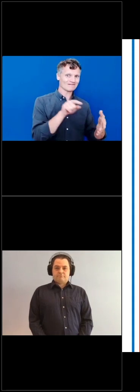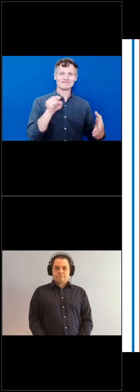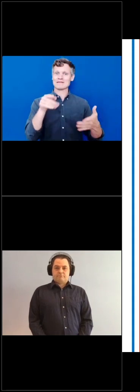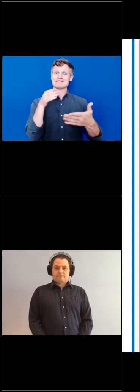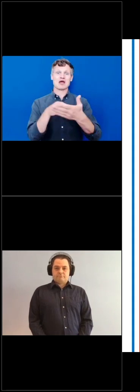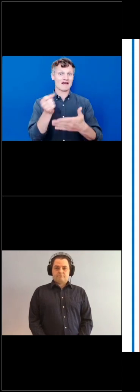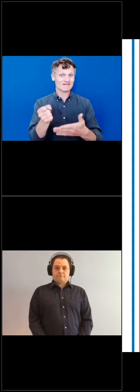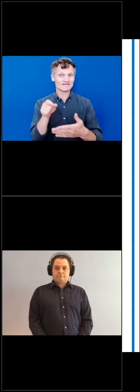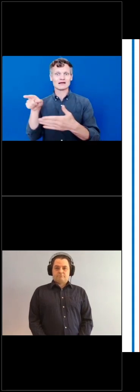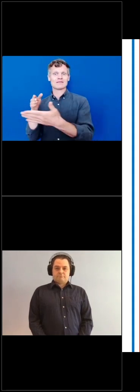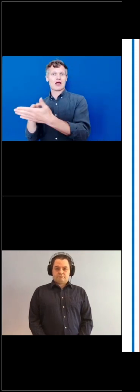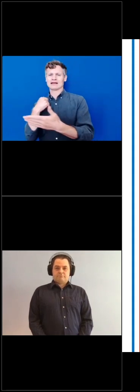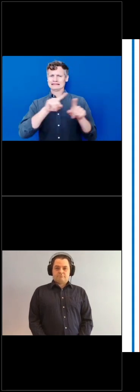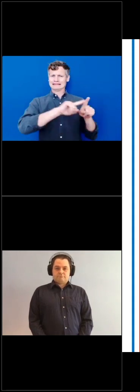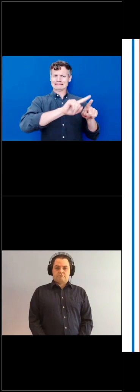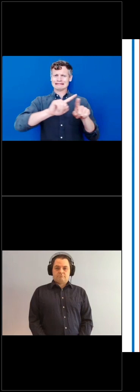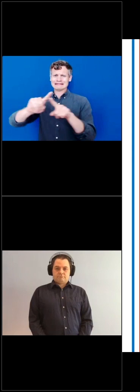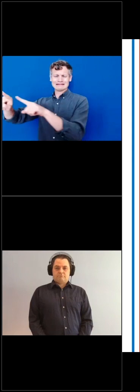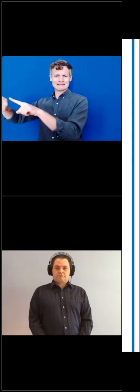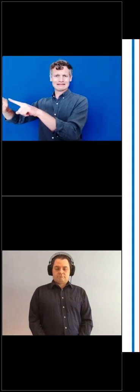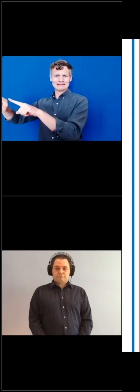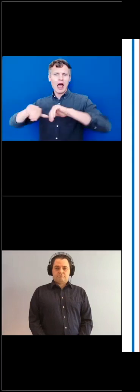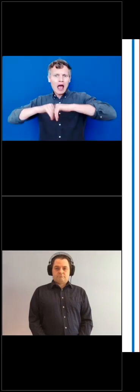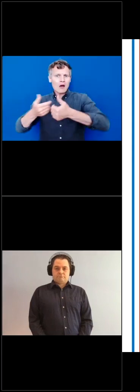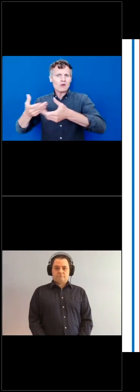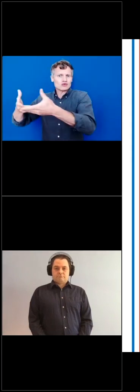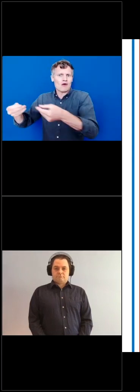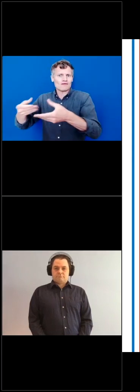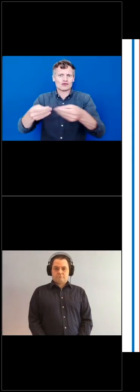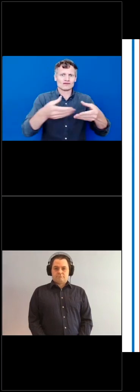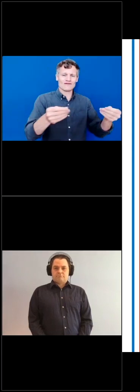how we can address these barriers in different ways.